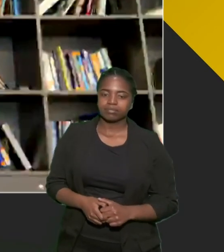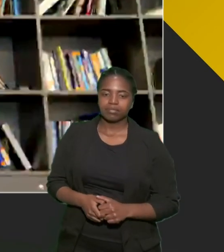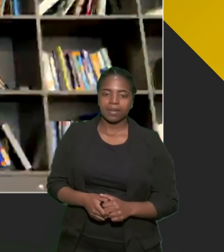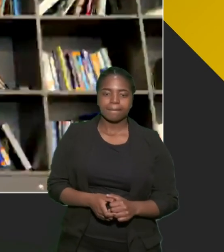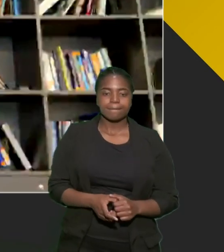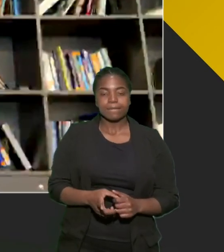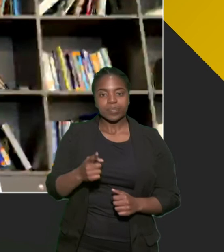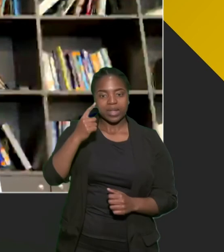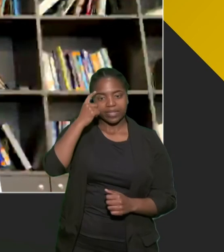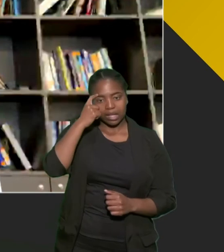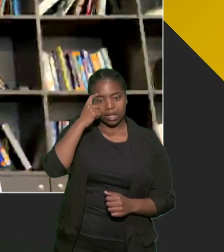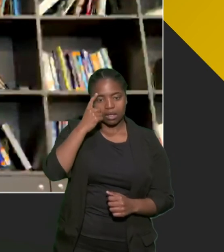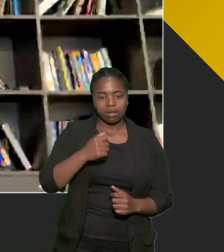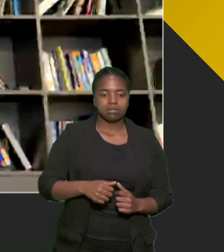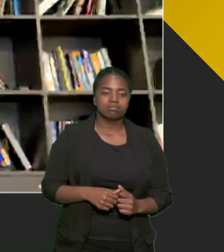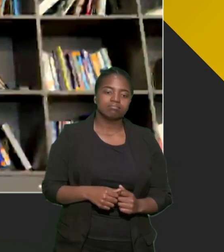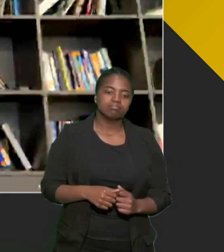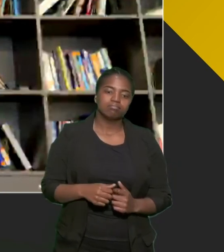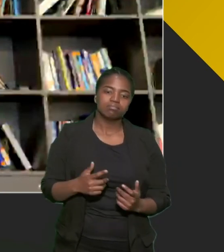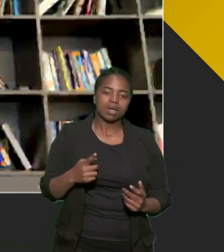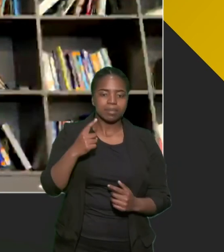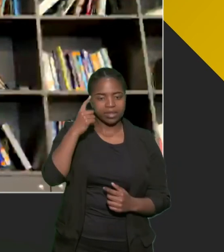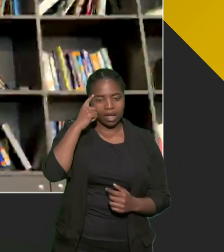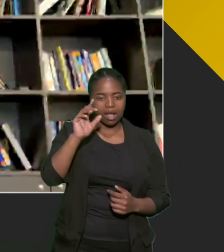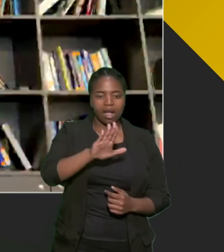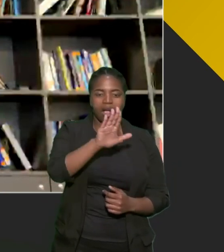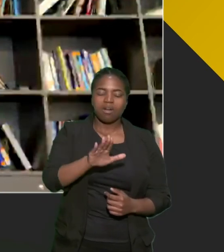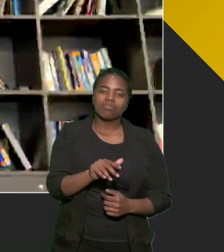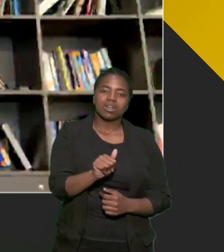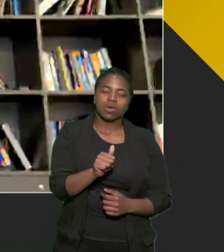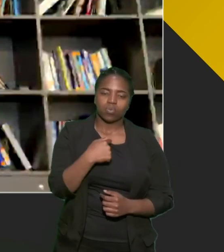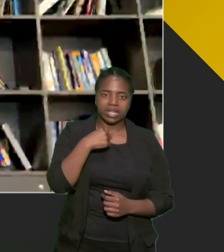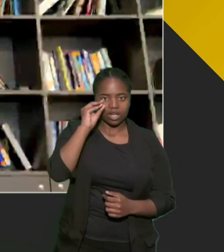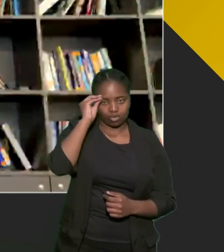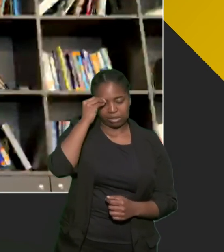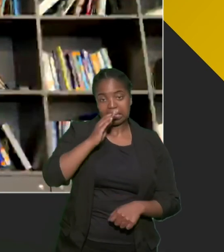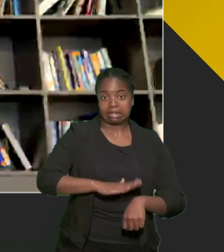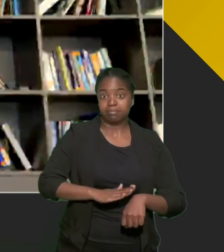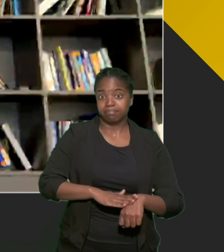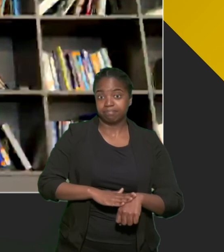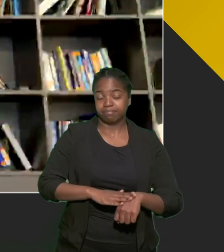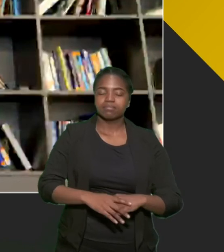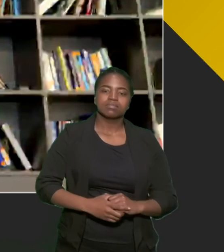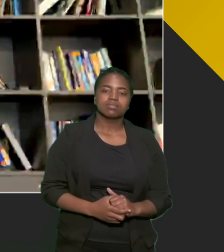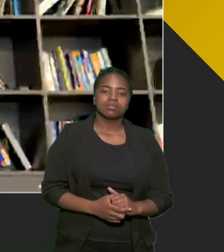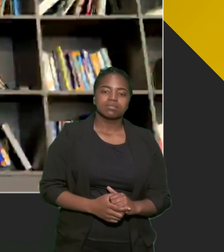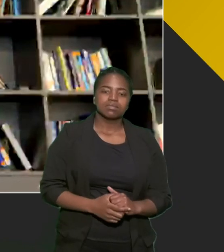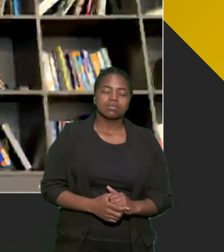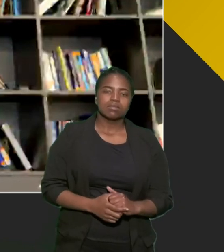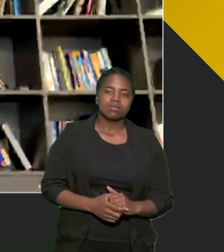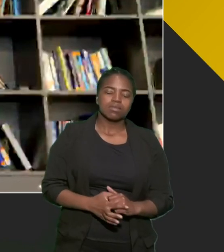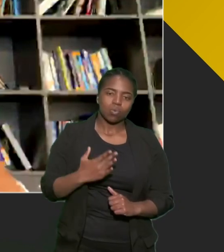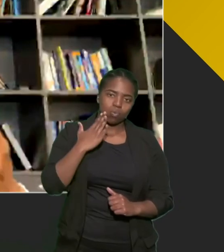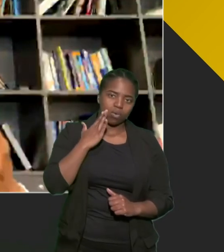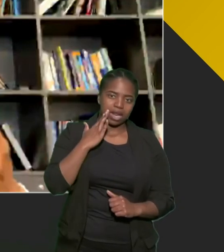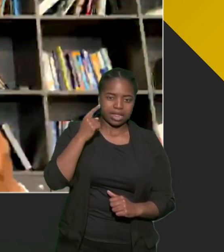it's when thinking about Africa, I think we live in quite an interesting time. And when I specifically